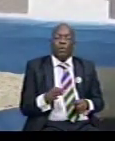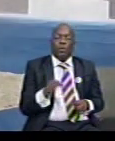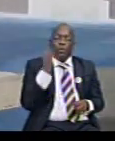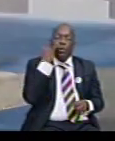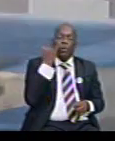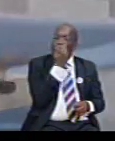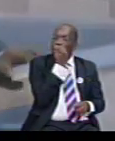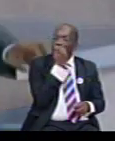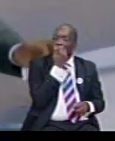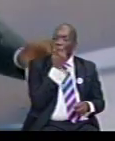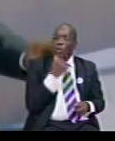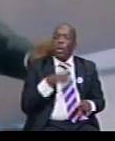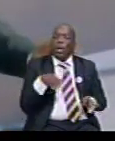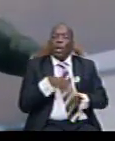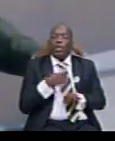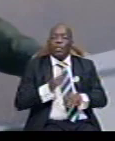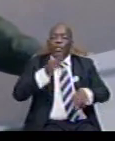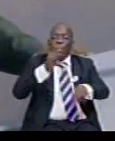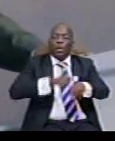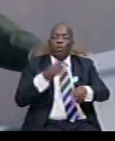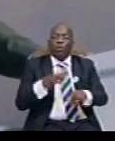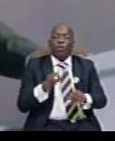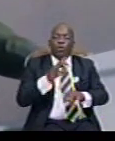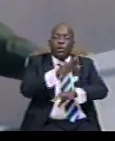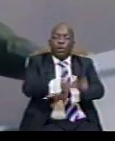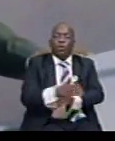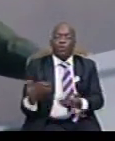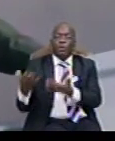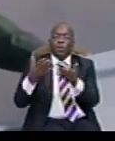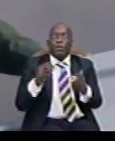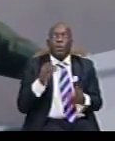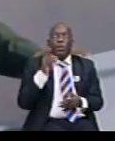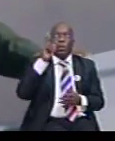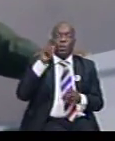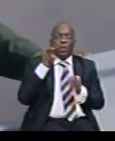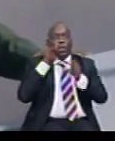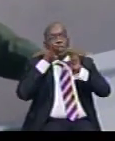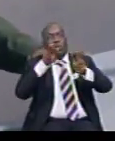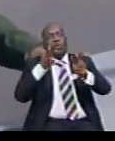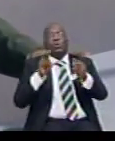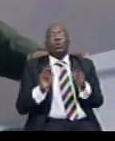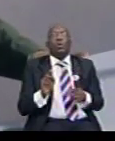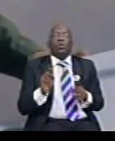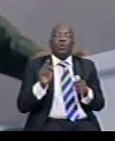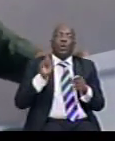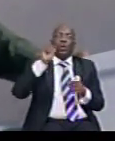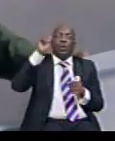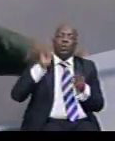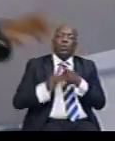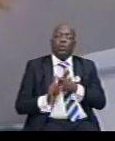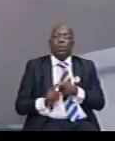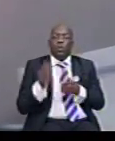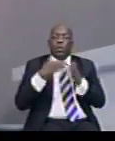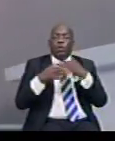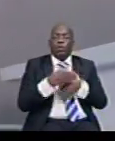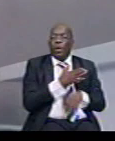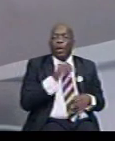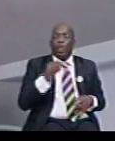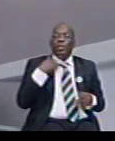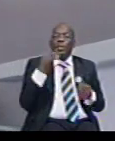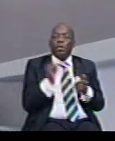stepped aside. Then he looked up to heaven. And he said, God, the God